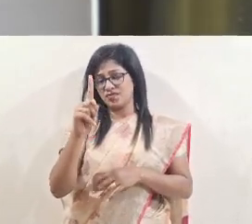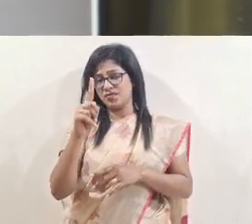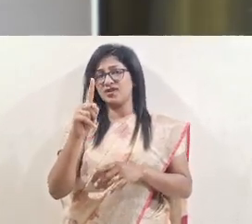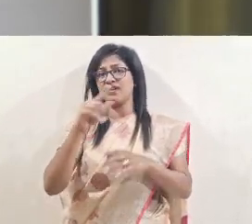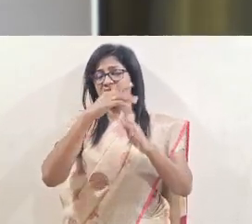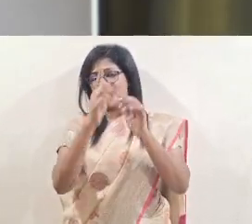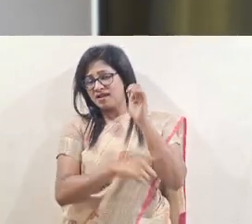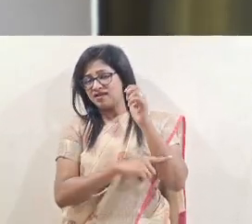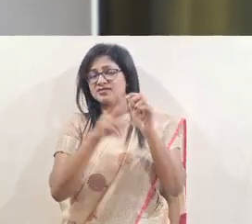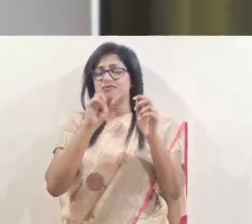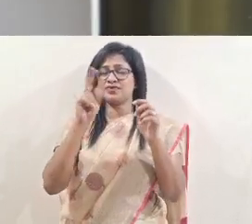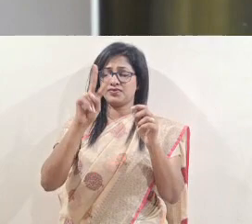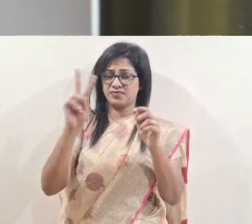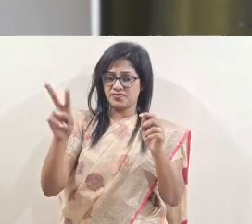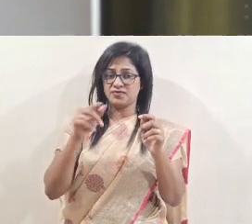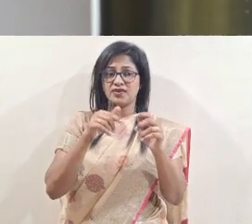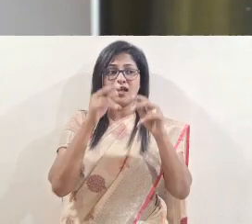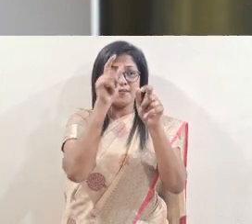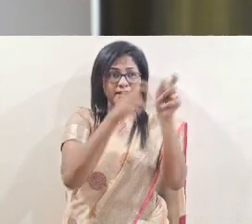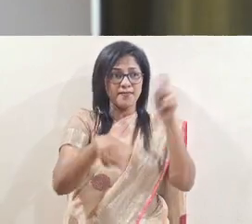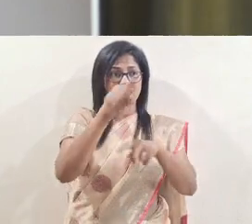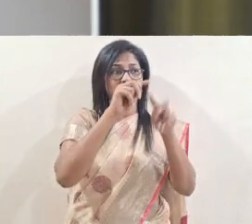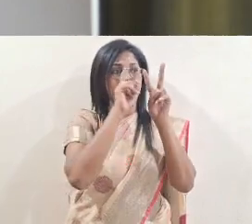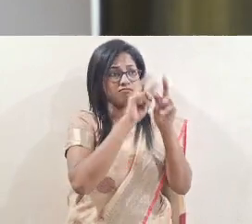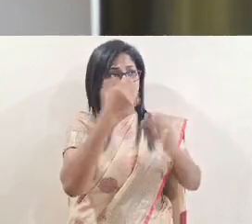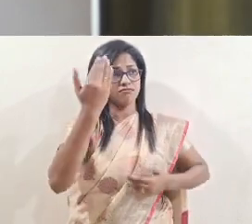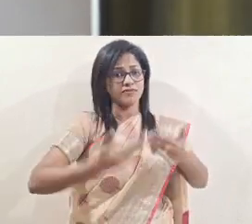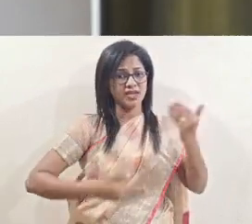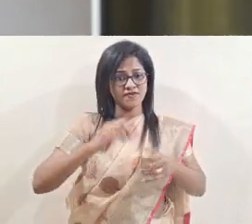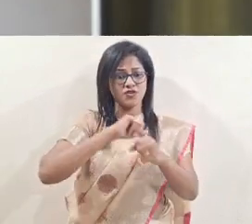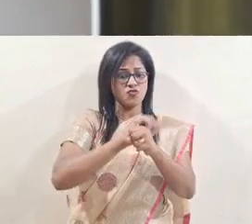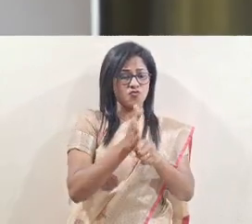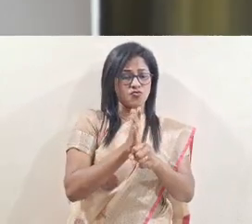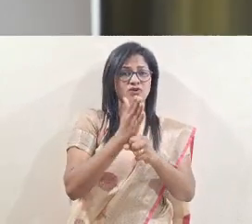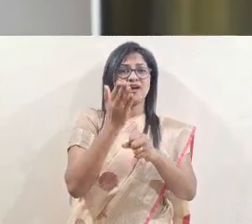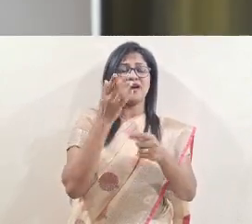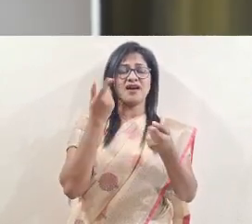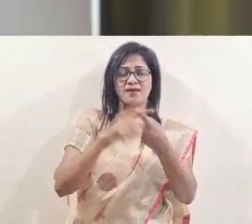mode choice behavior of individuals and also the impact of city size on it.